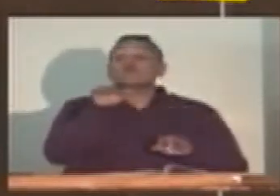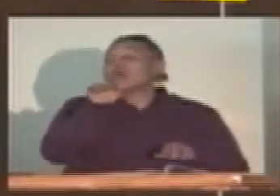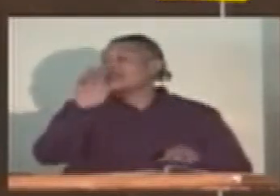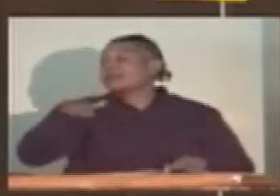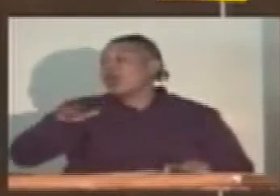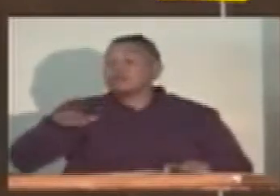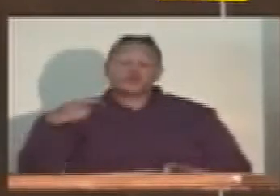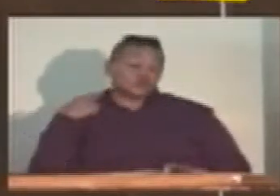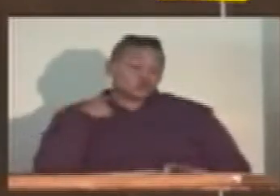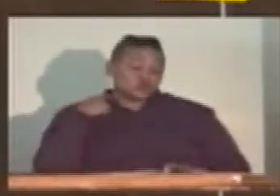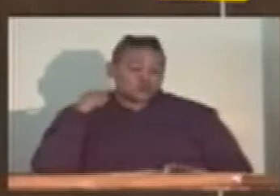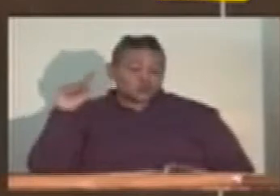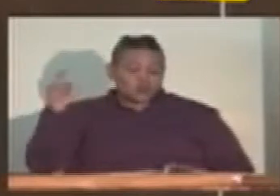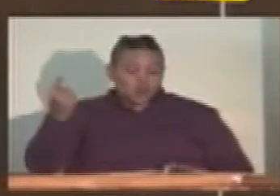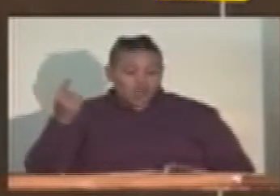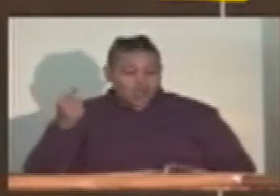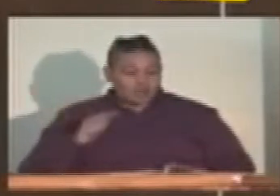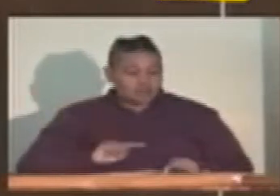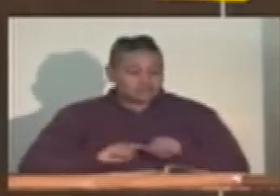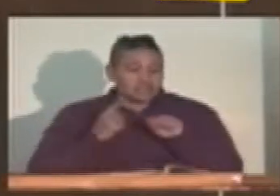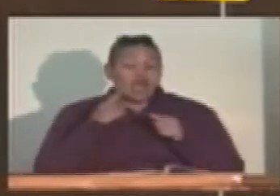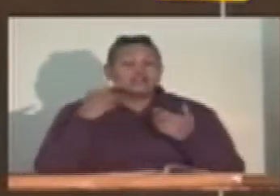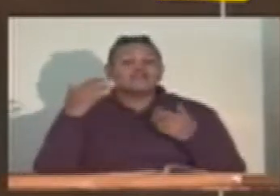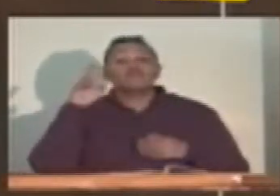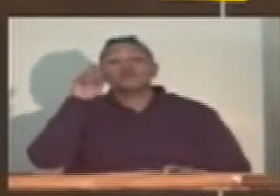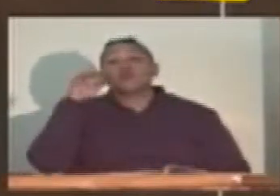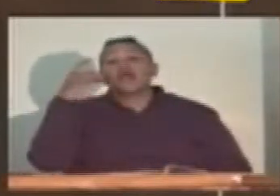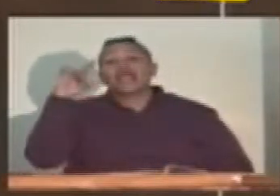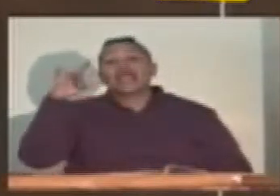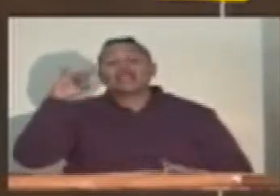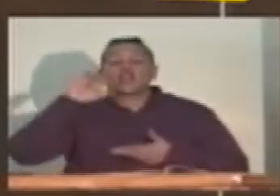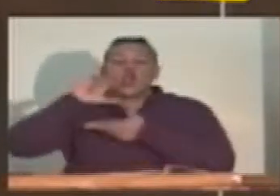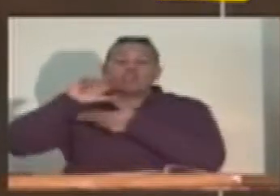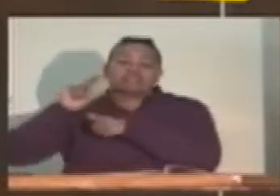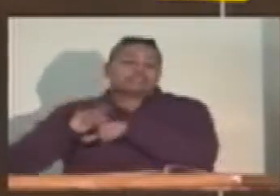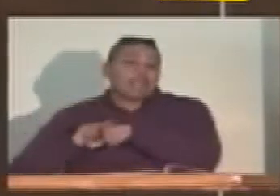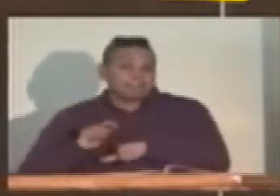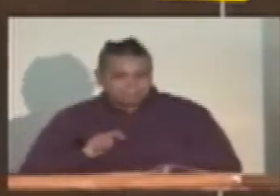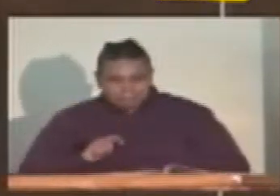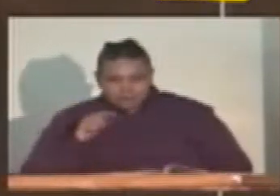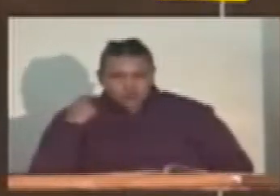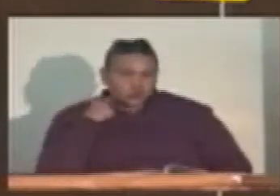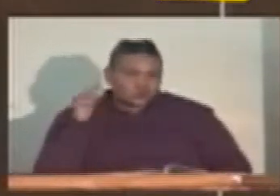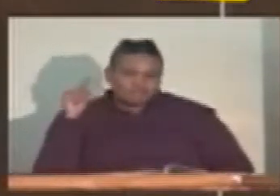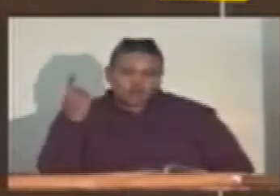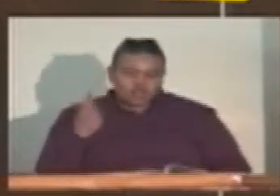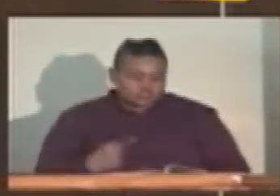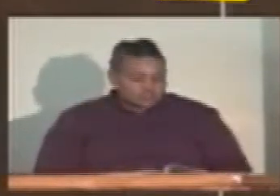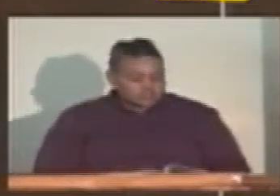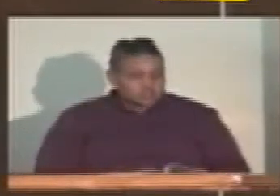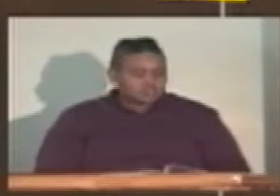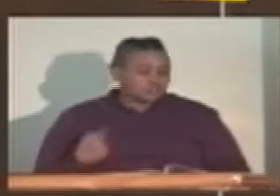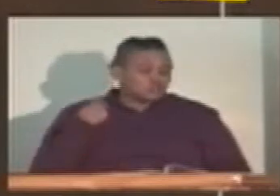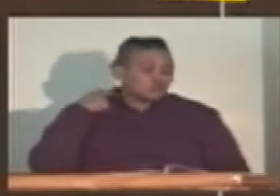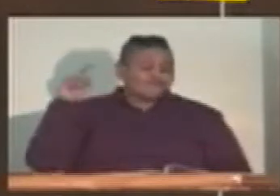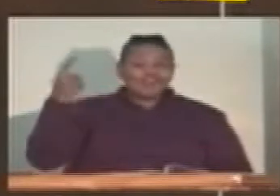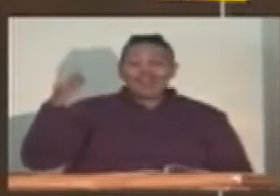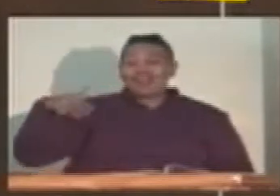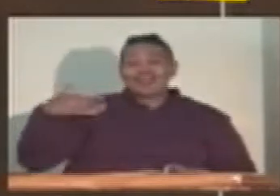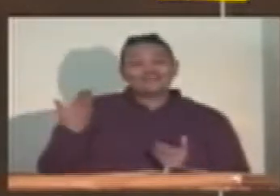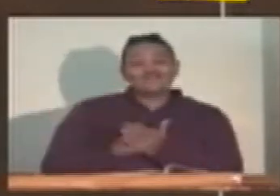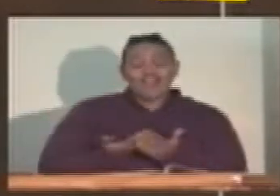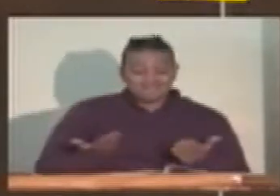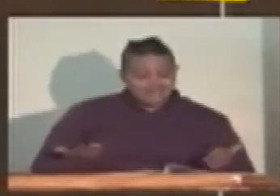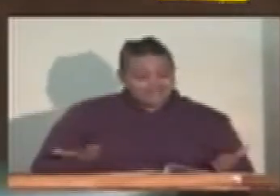also that June 1 is the start of the 2018 hurricane season. June 1 has not yet